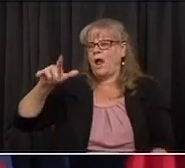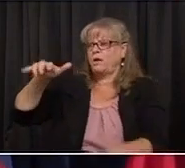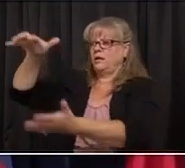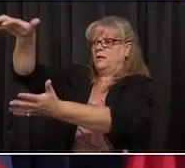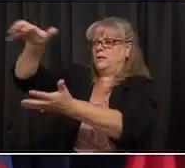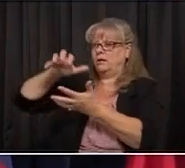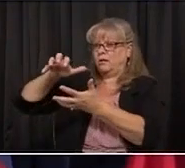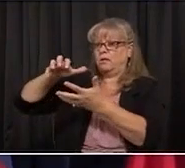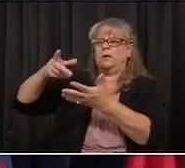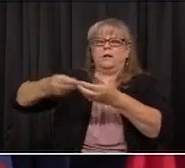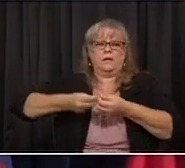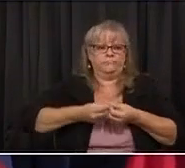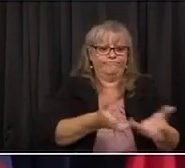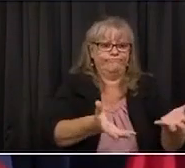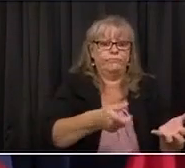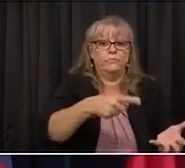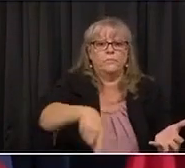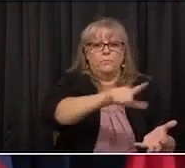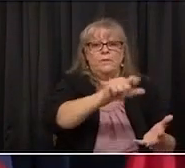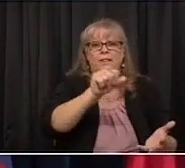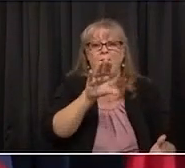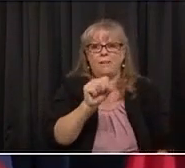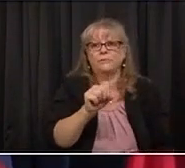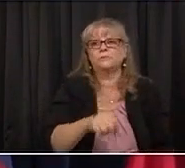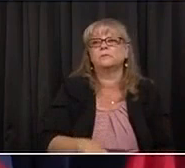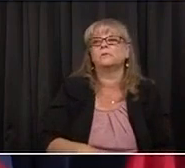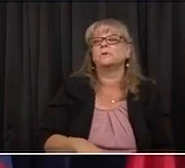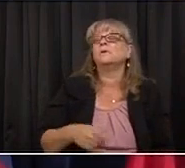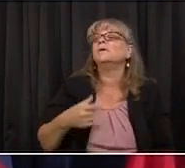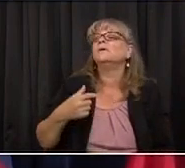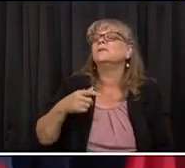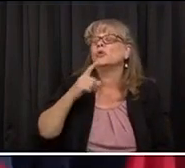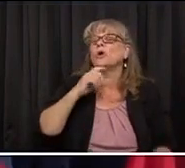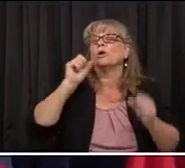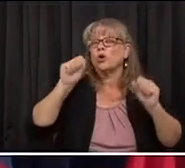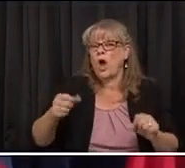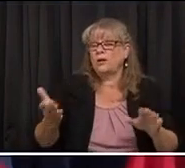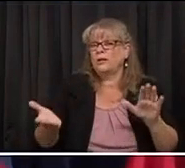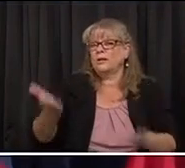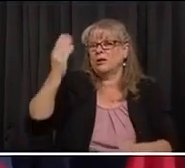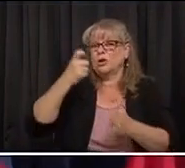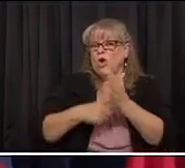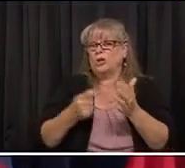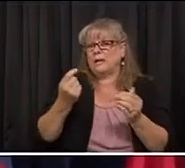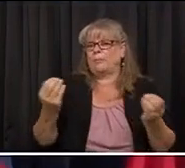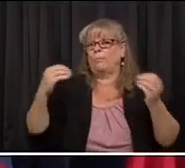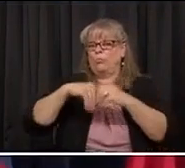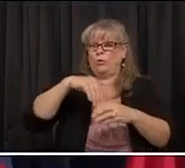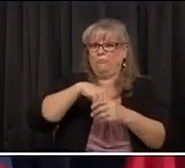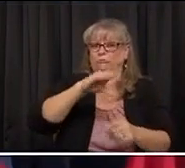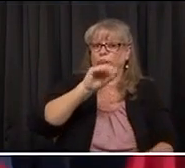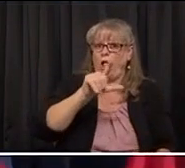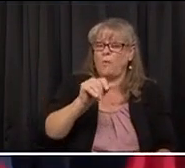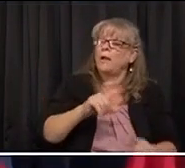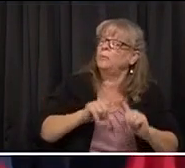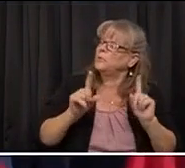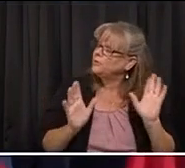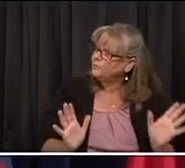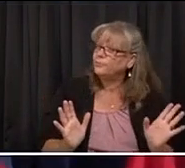costs can be a little bit more per test, but they also can be comparable. So, I mean, they're